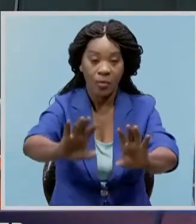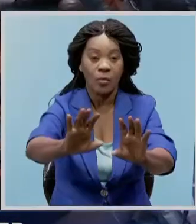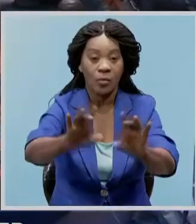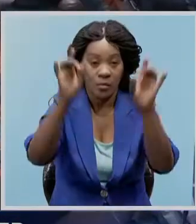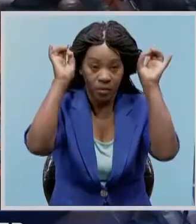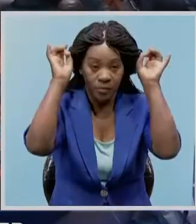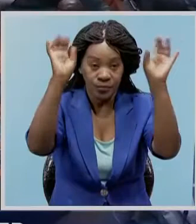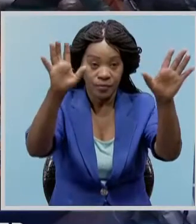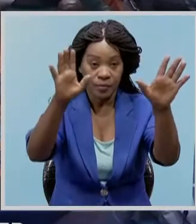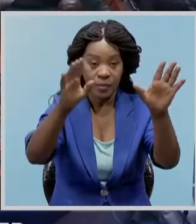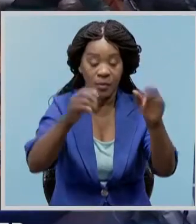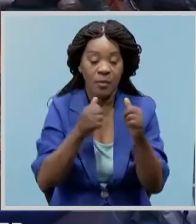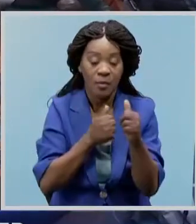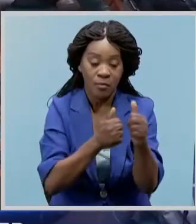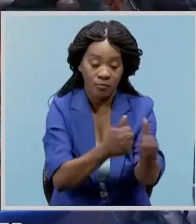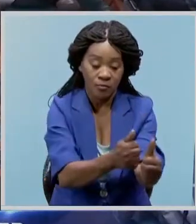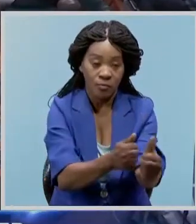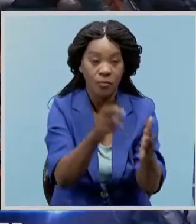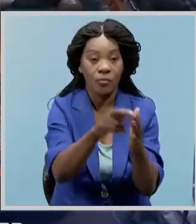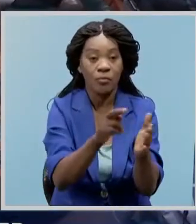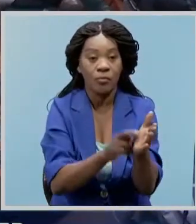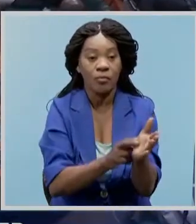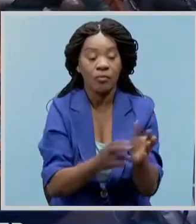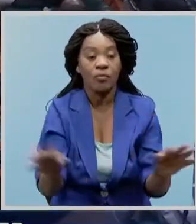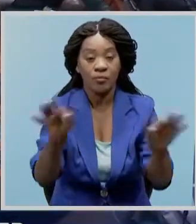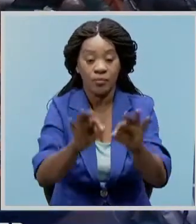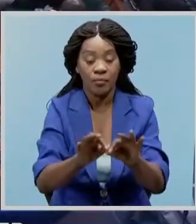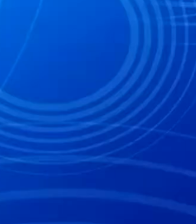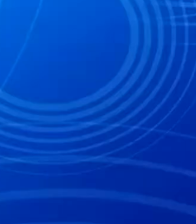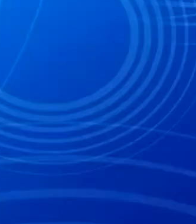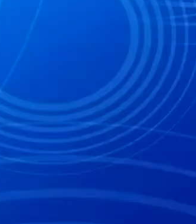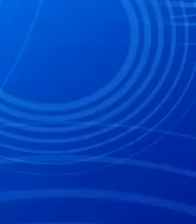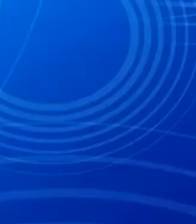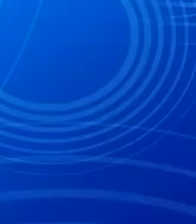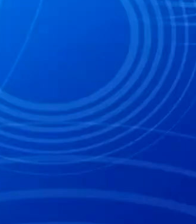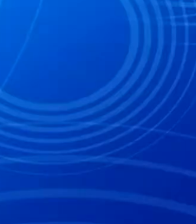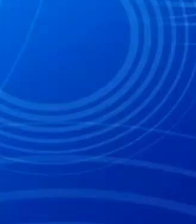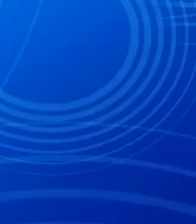measures. Sharon Kunda, ZNBC News, Lusaka.